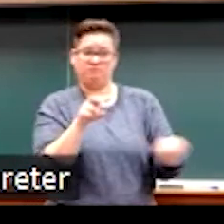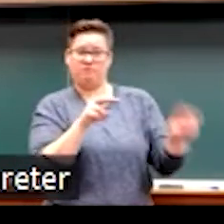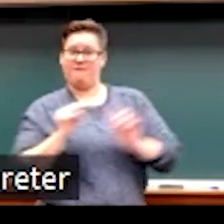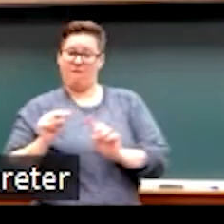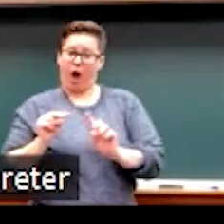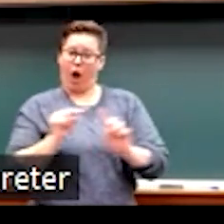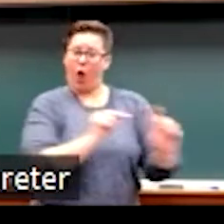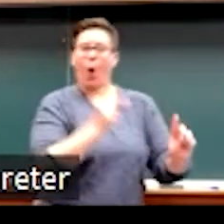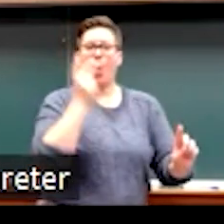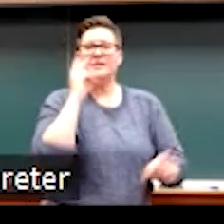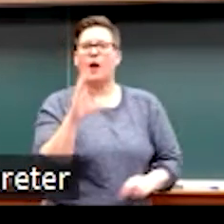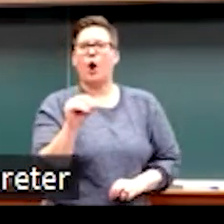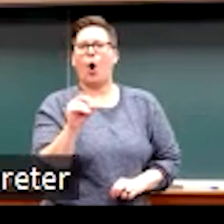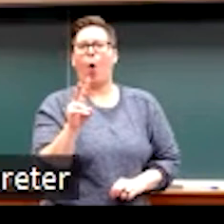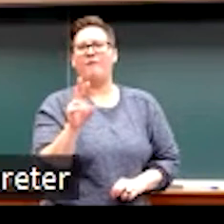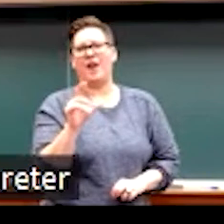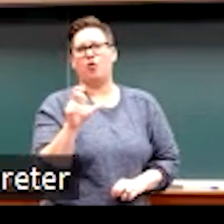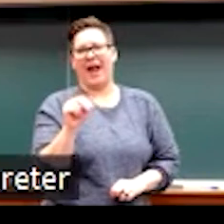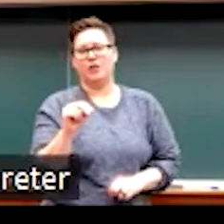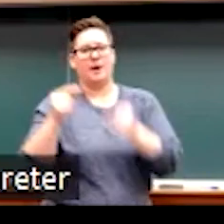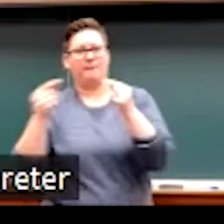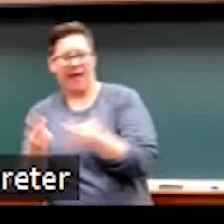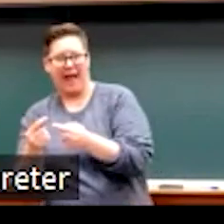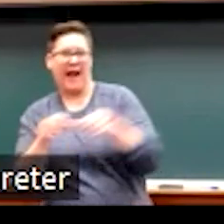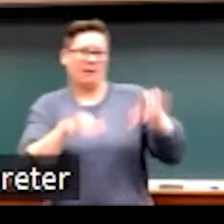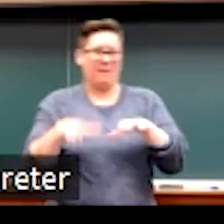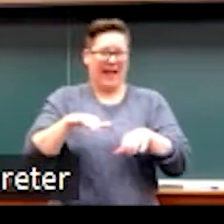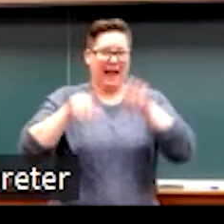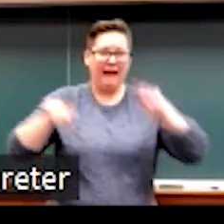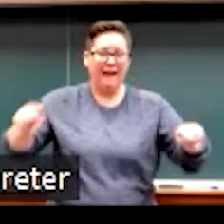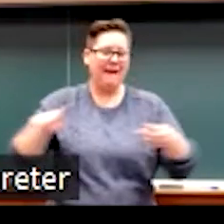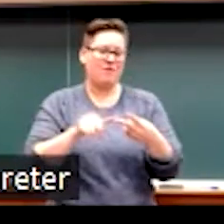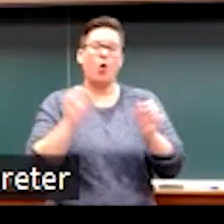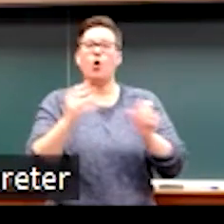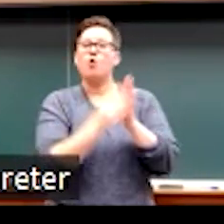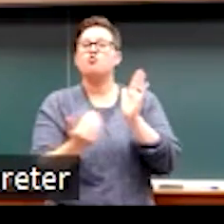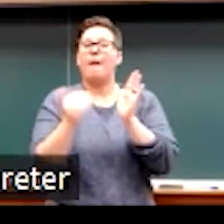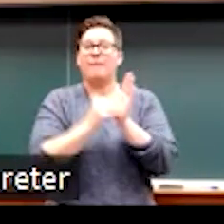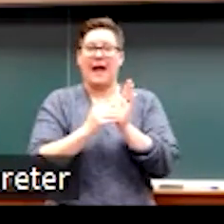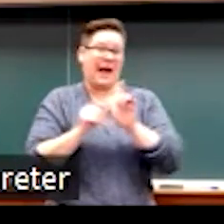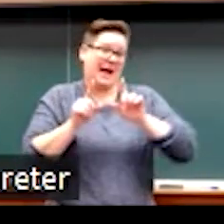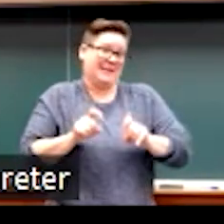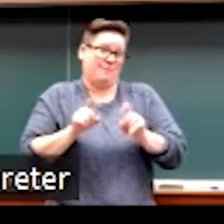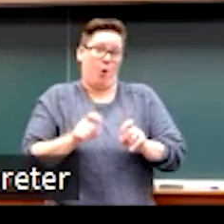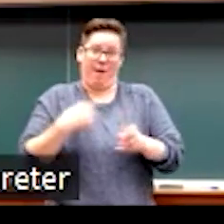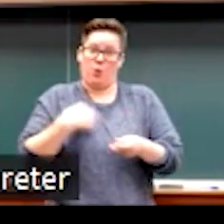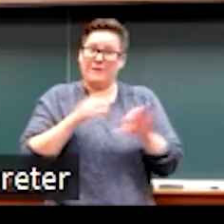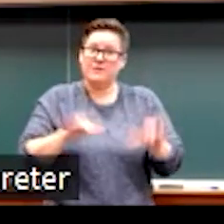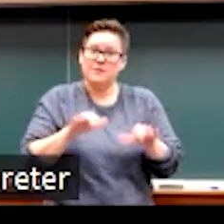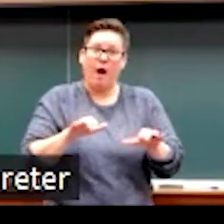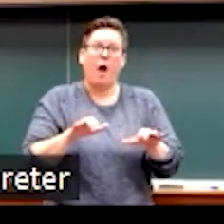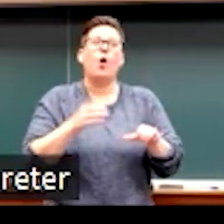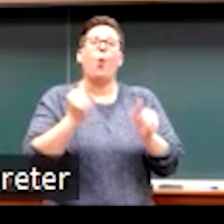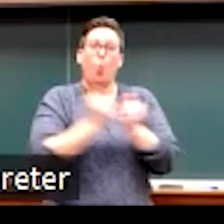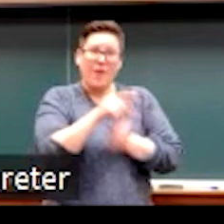and you can see the covariation between their pain experience and their behaviors. You can replicate some of the experimental studies that we did